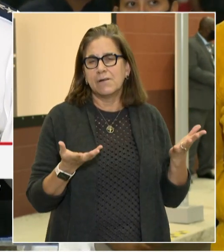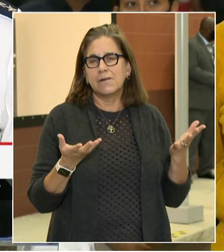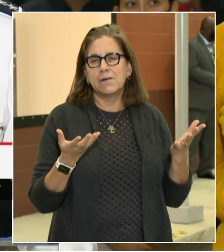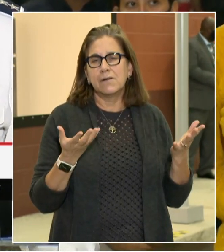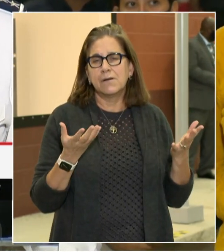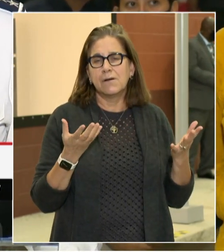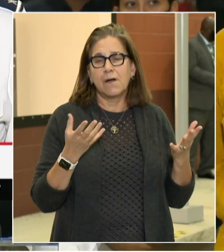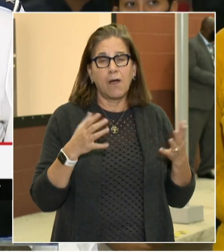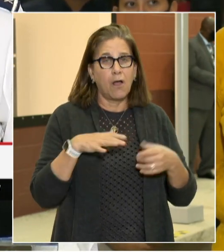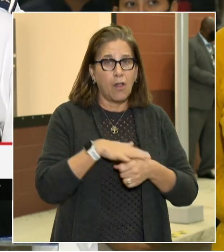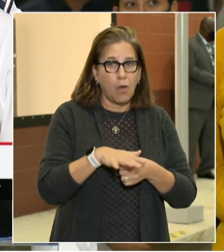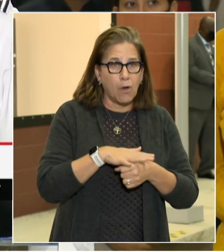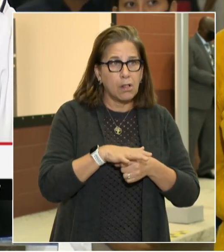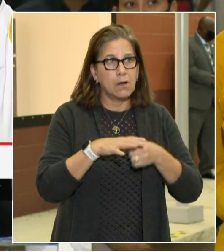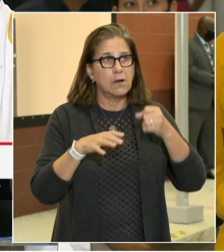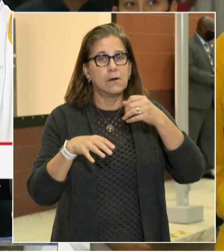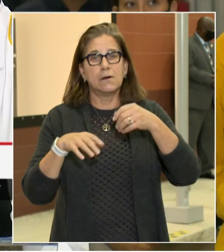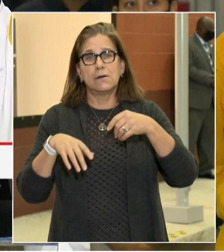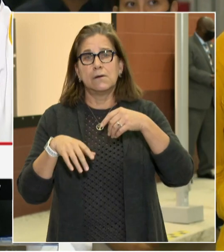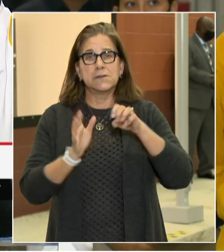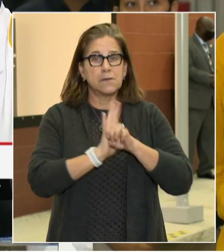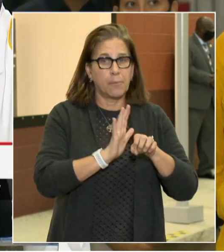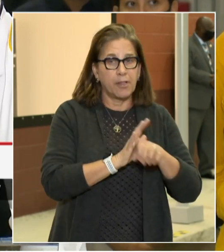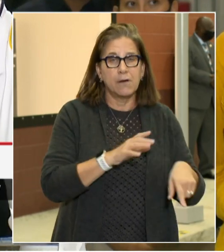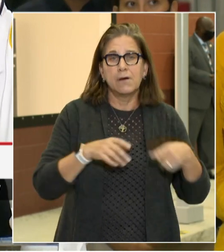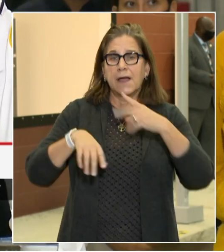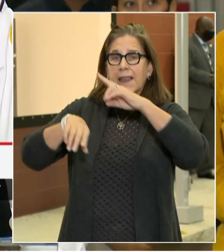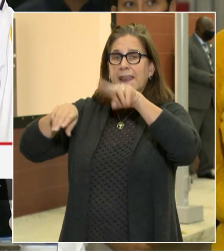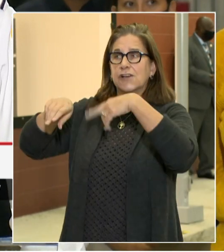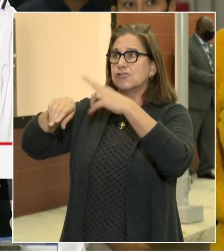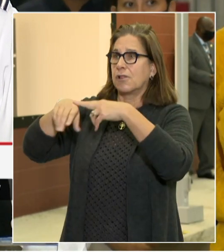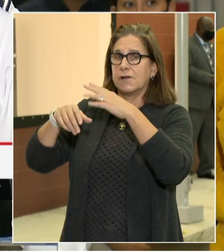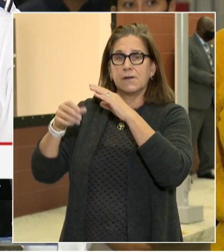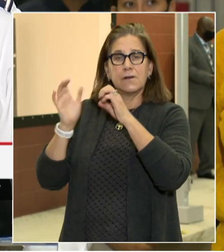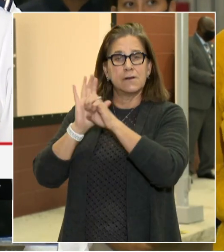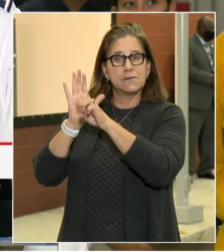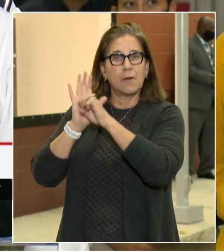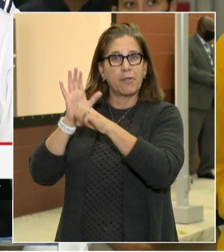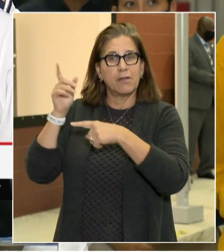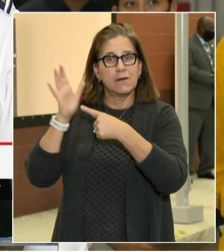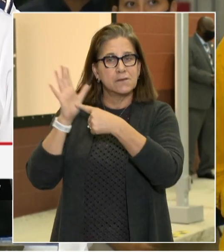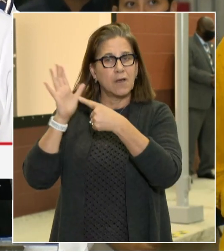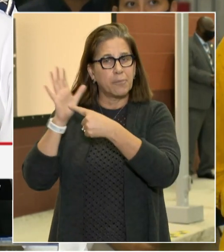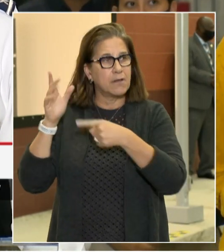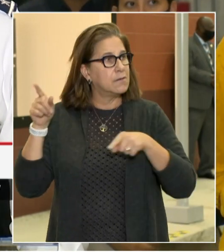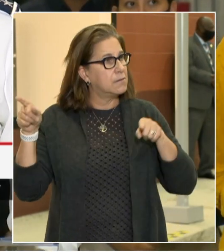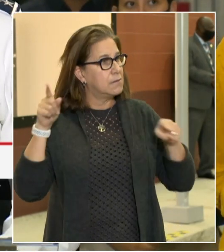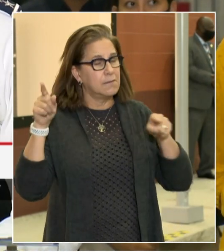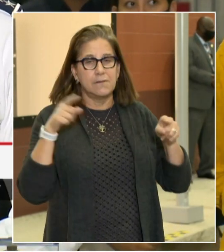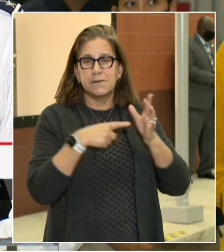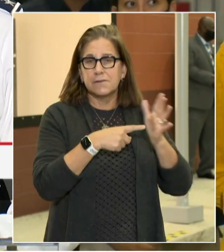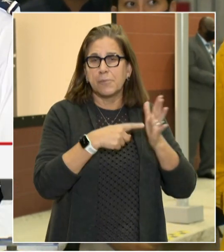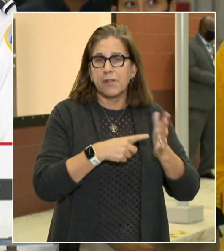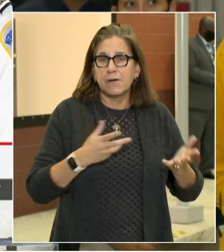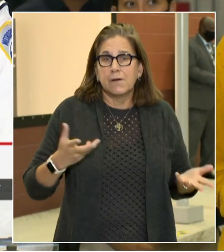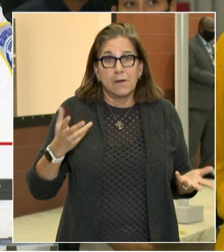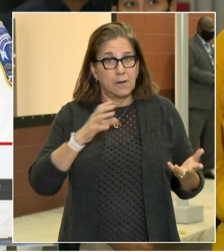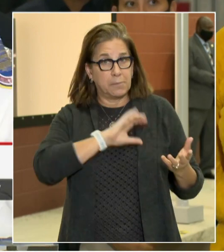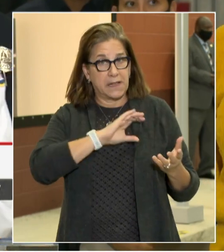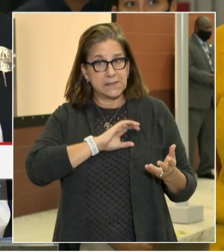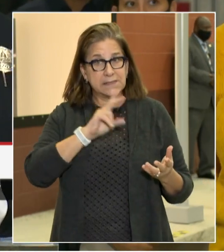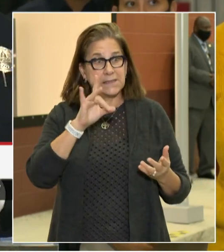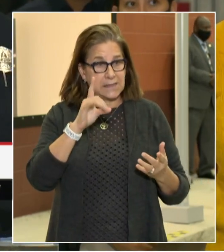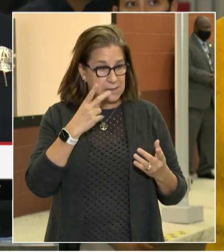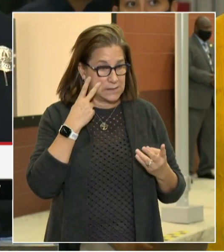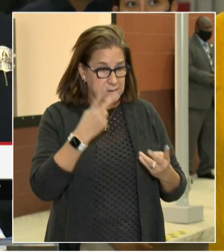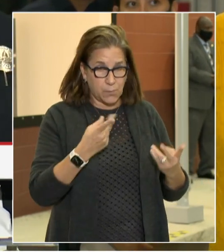locally and nationally, where you think officers should have stepped in and this training would have been valuable? Well, I think